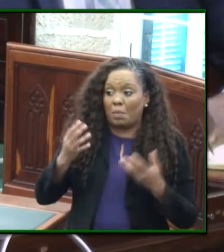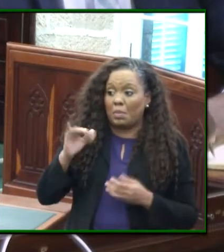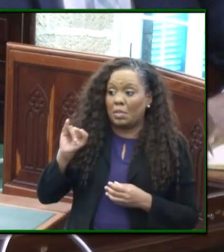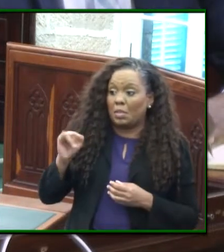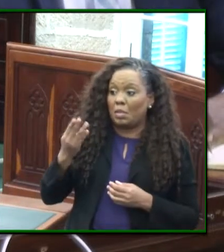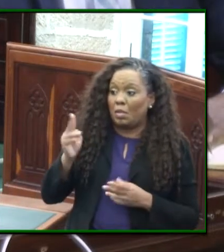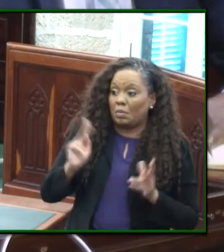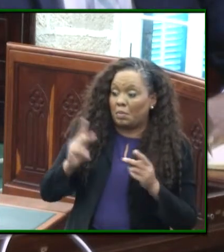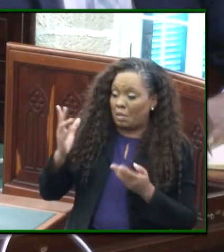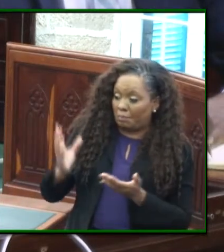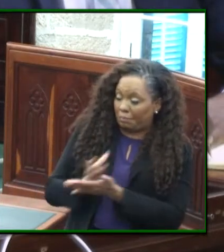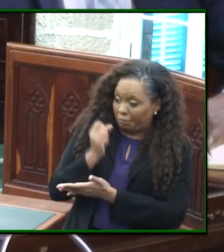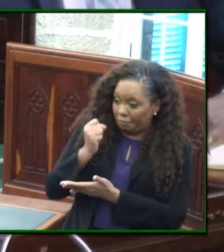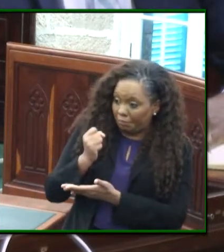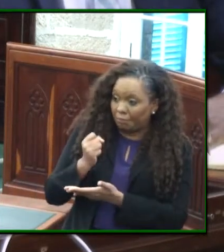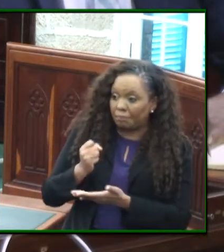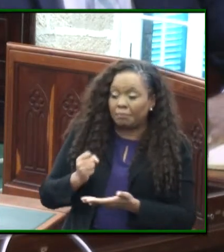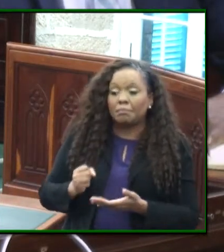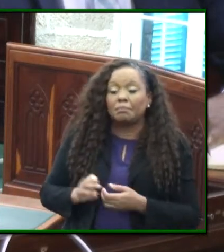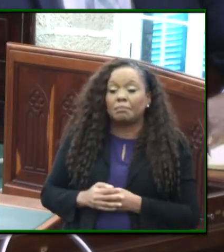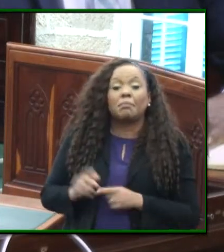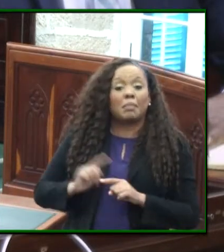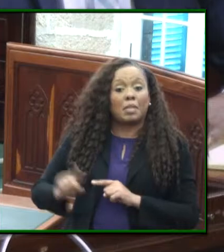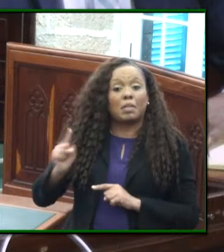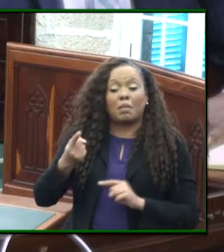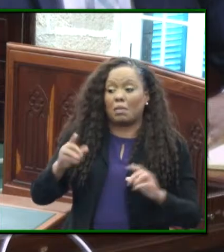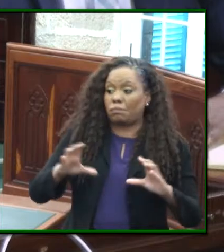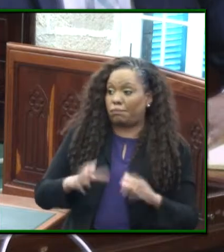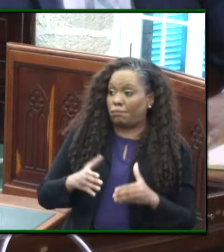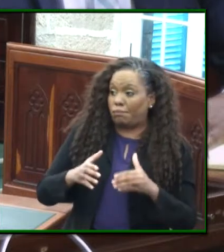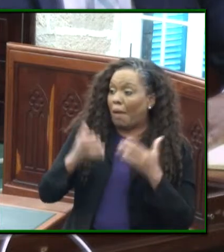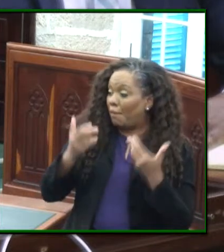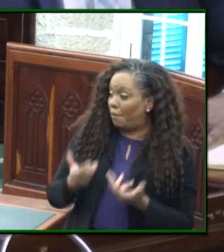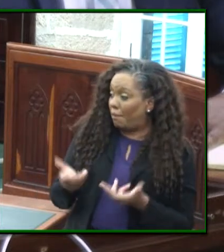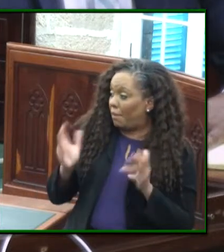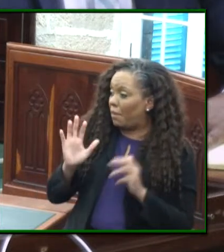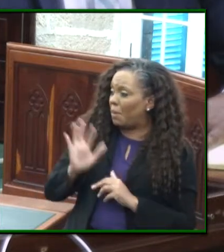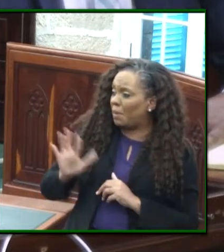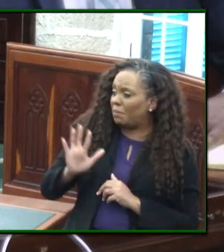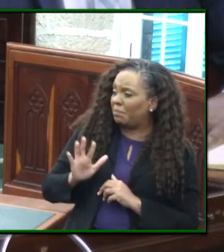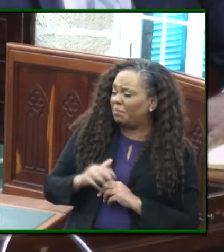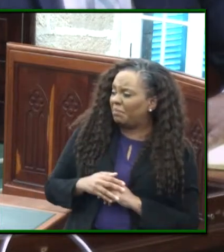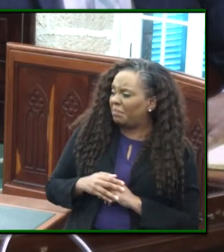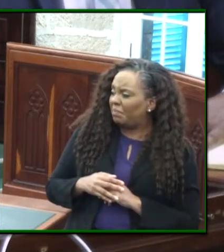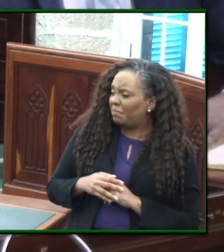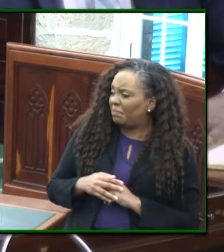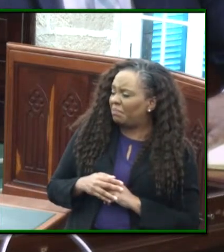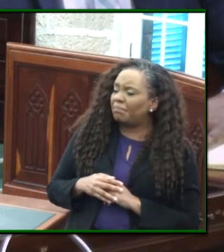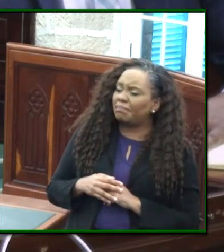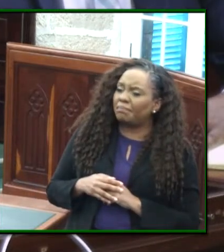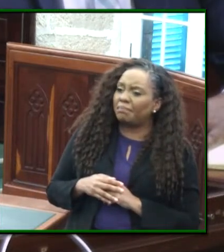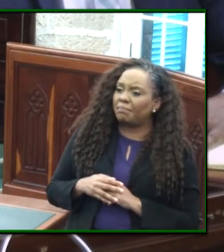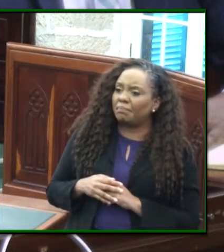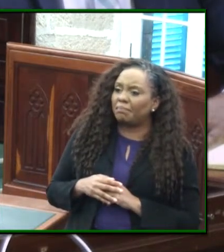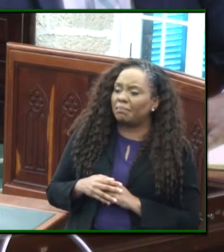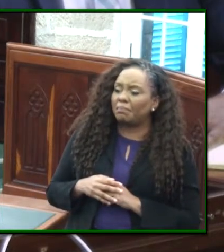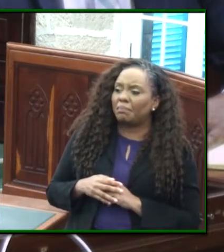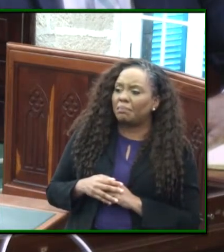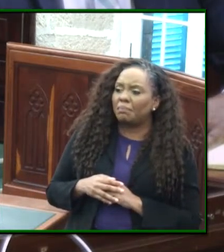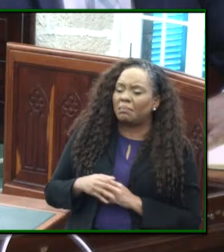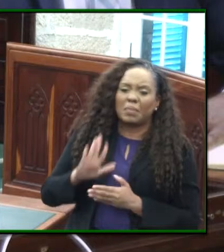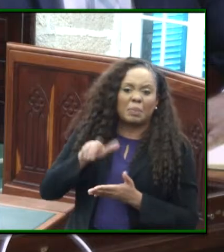it. But the pilot was completed around middle or so of last